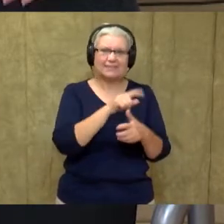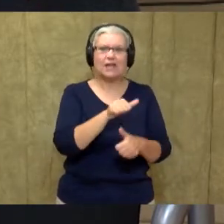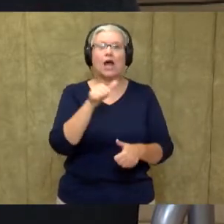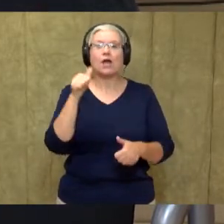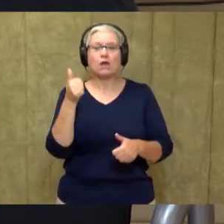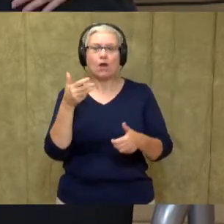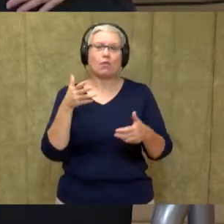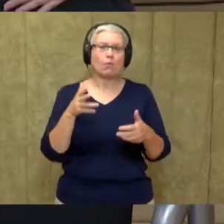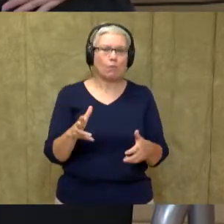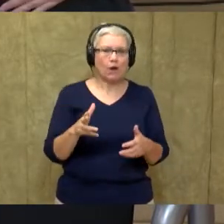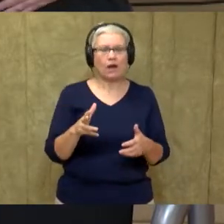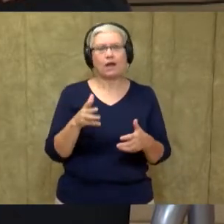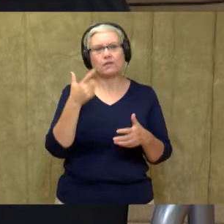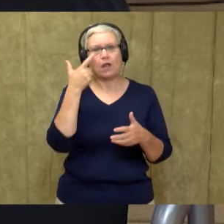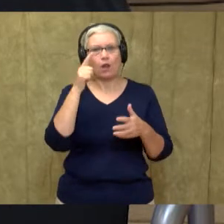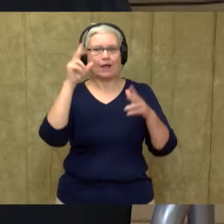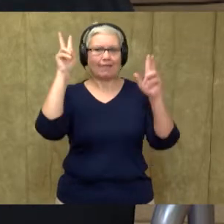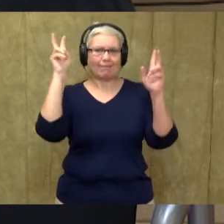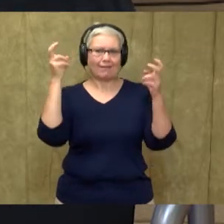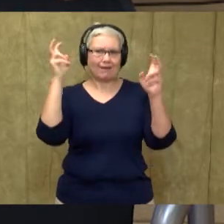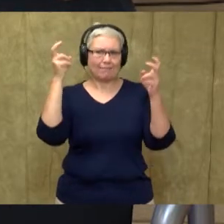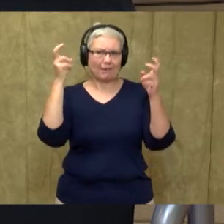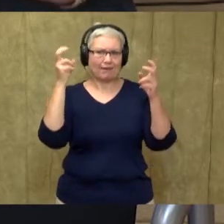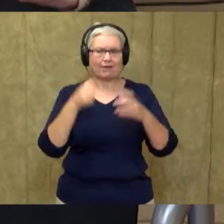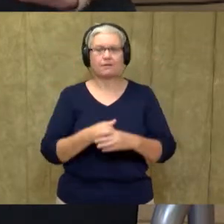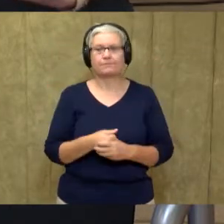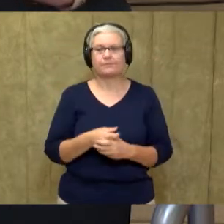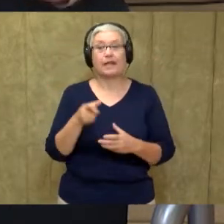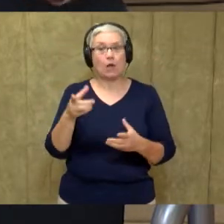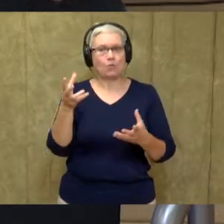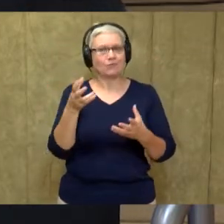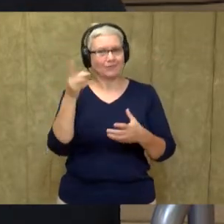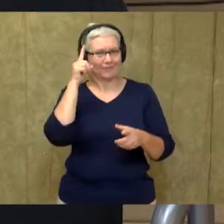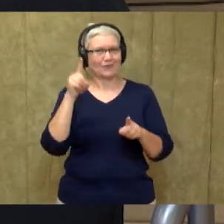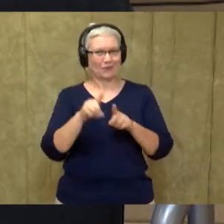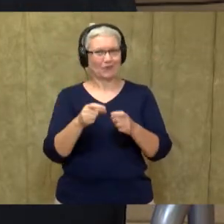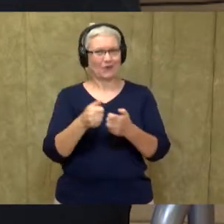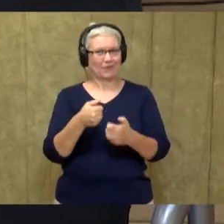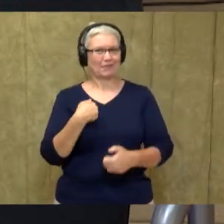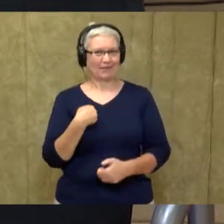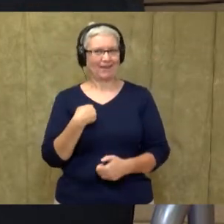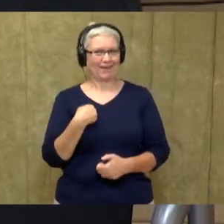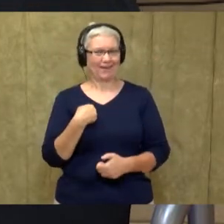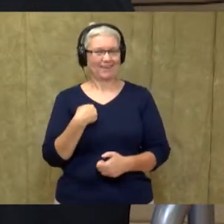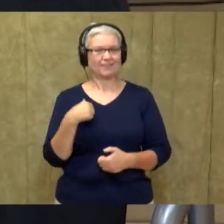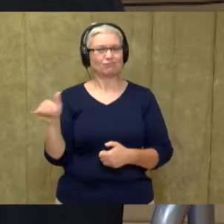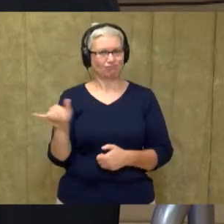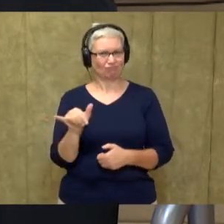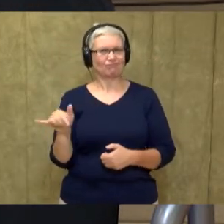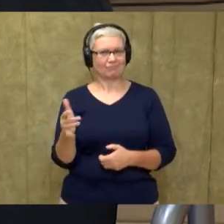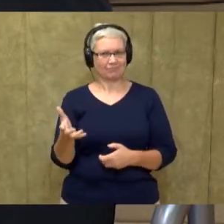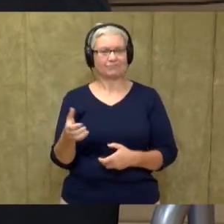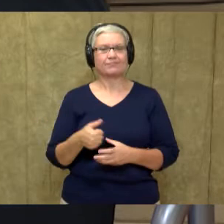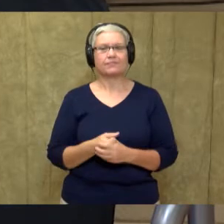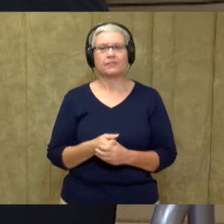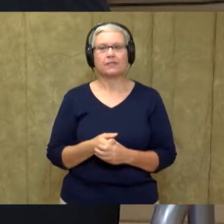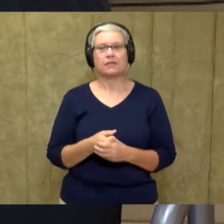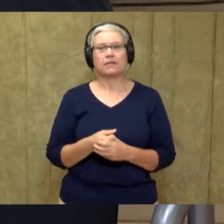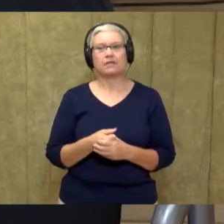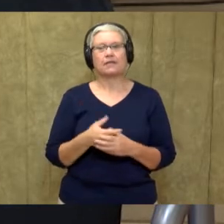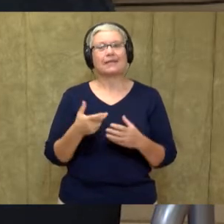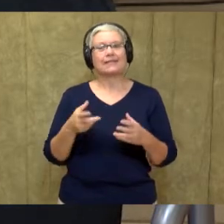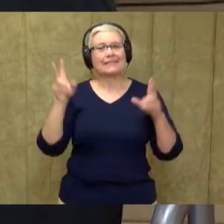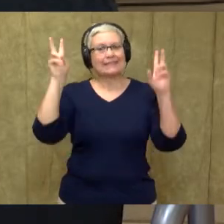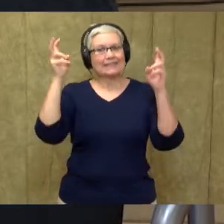of looking at this topic, and I want you to agree with me. But we also know that there are some topics that